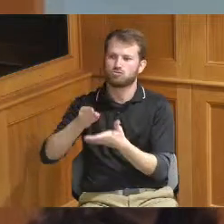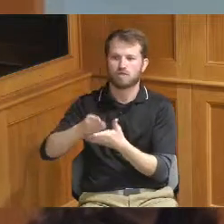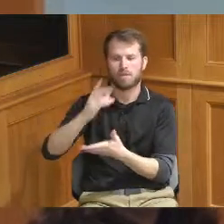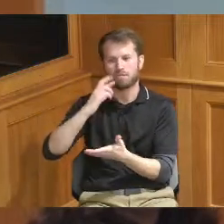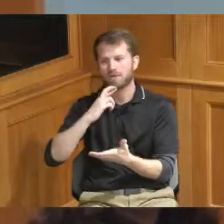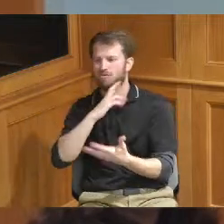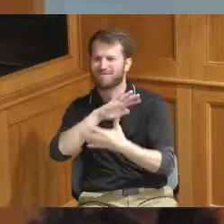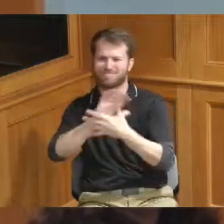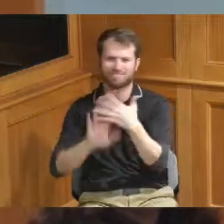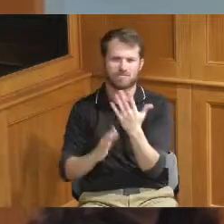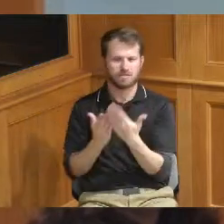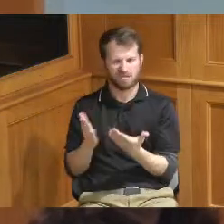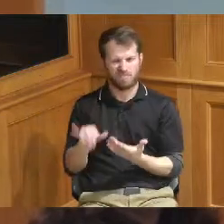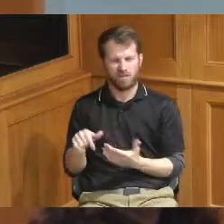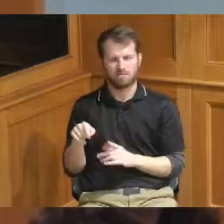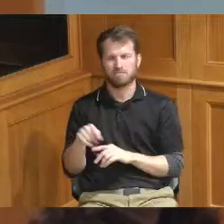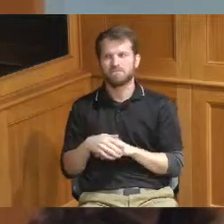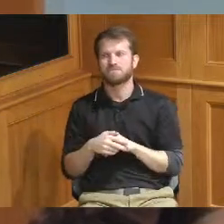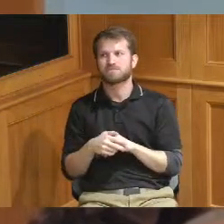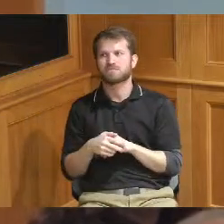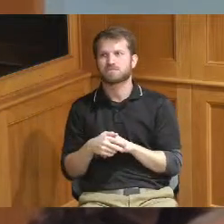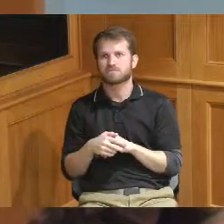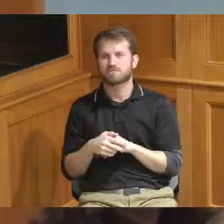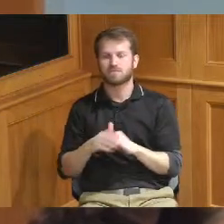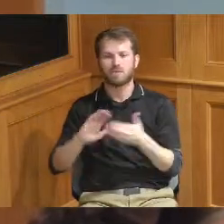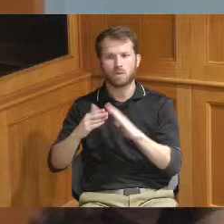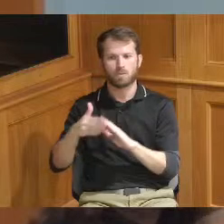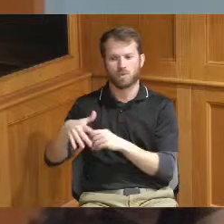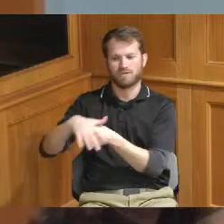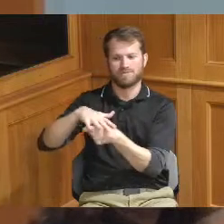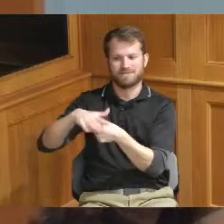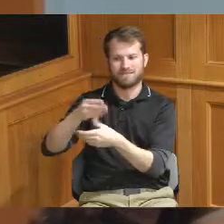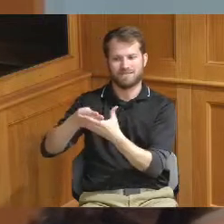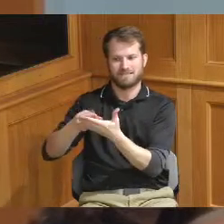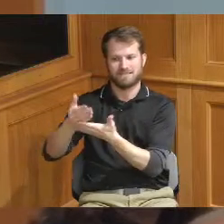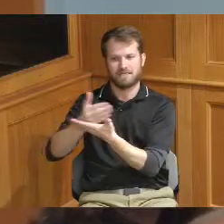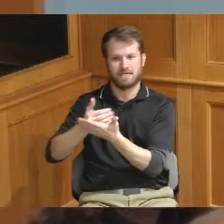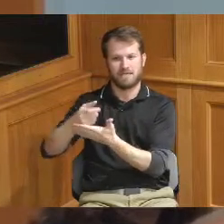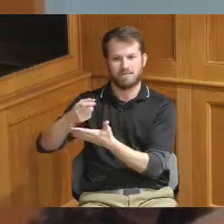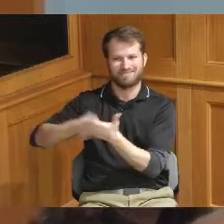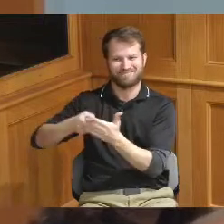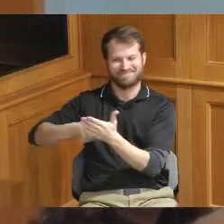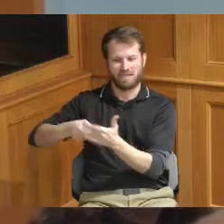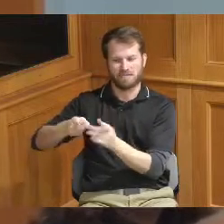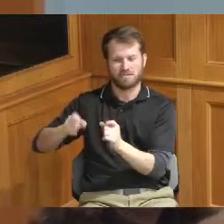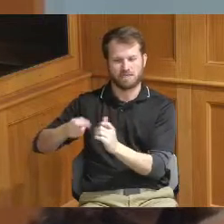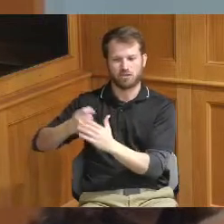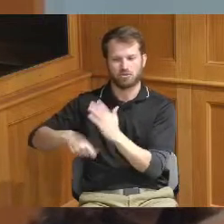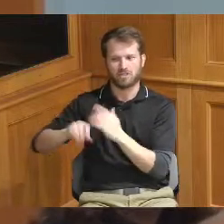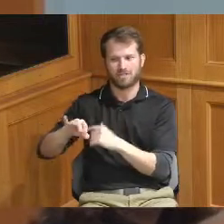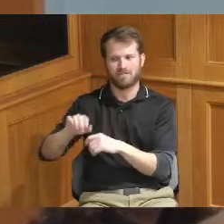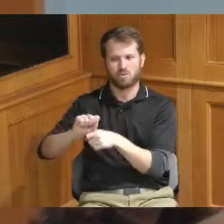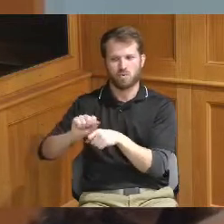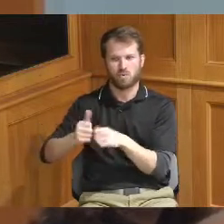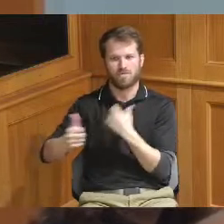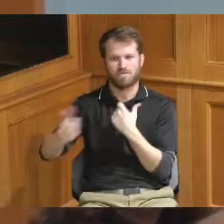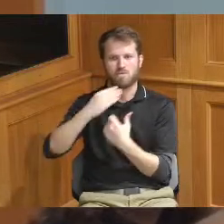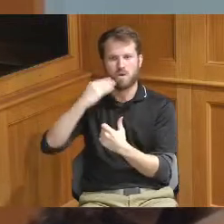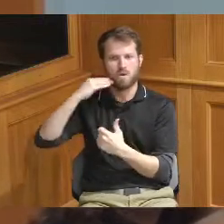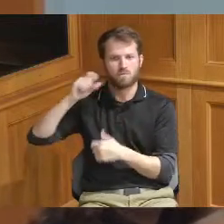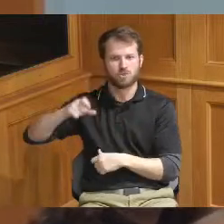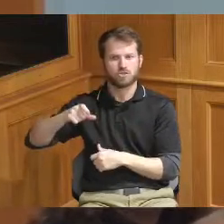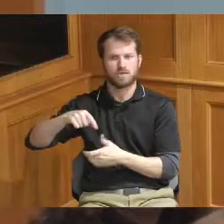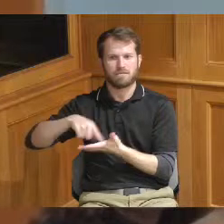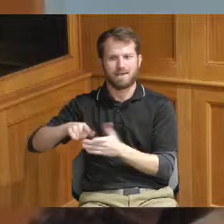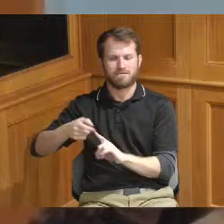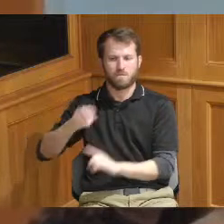that nature. And communities that have an income tax sometimes can charge, if someone's working from home, they should be paying an income tax